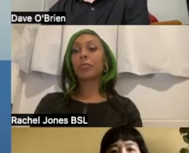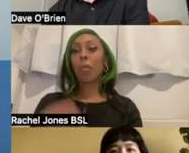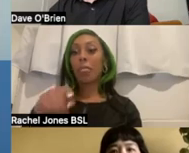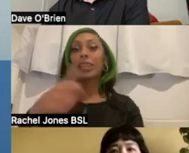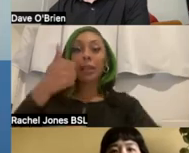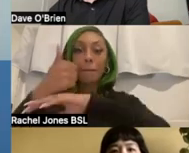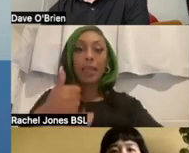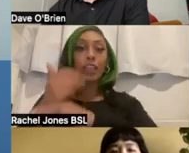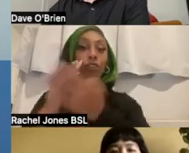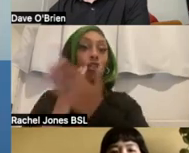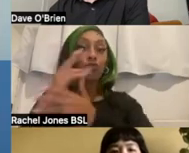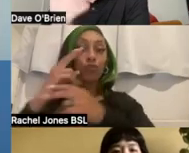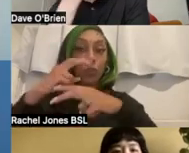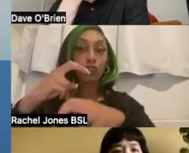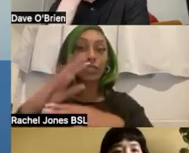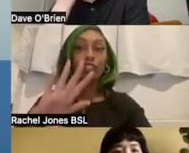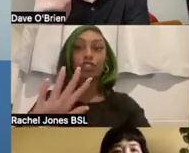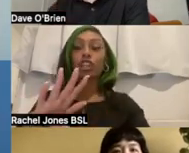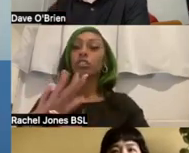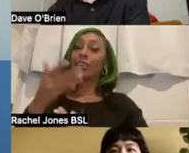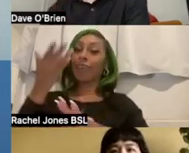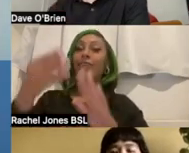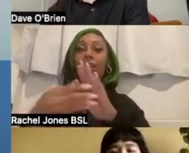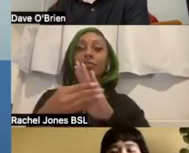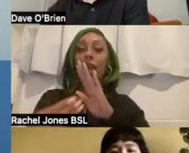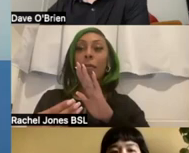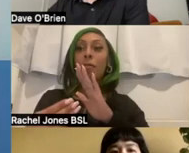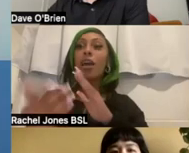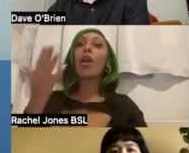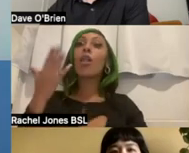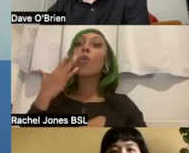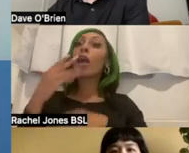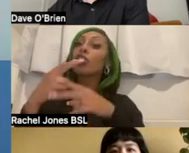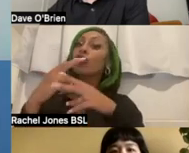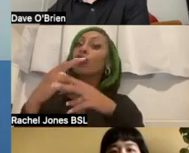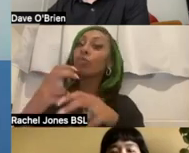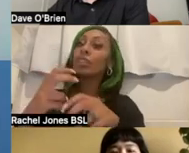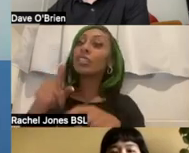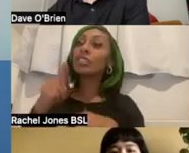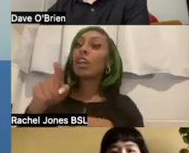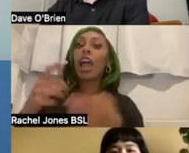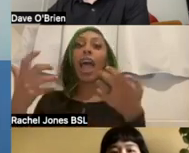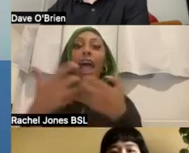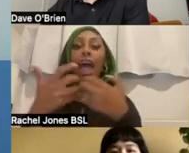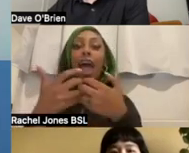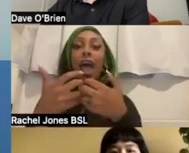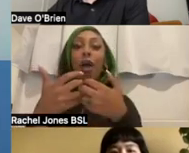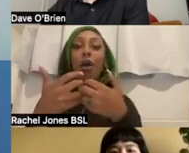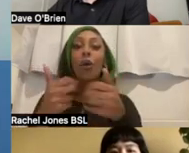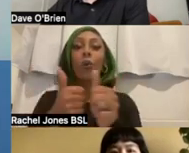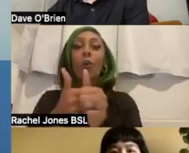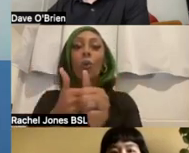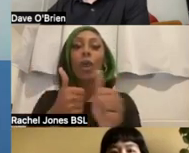example, when we were researching how institutions reproduce or mitigate ethnic